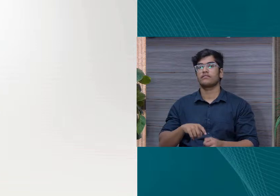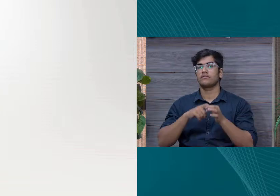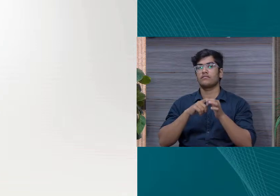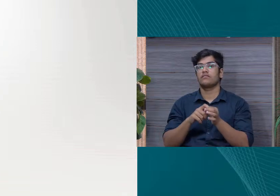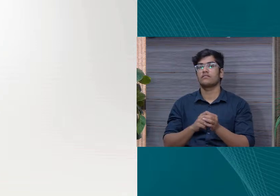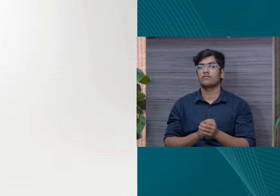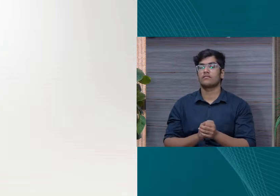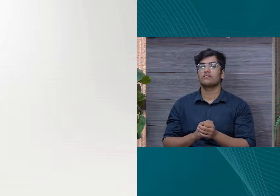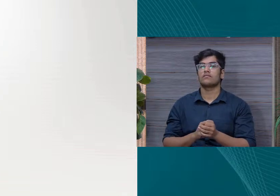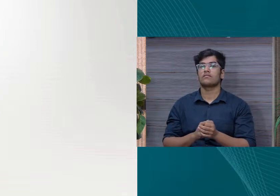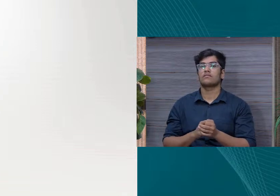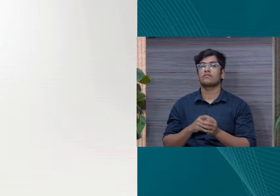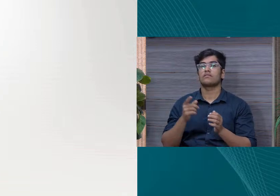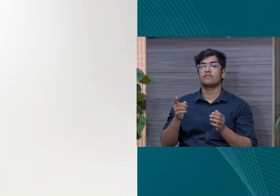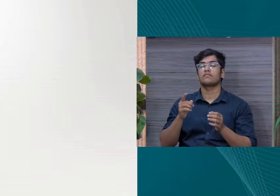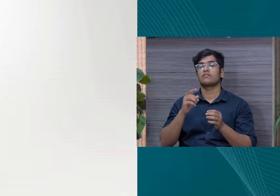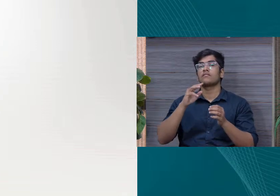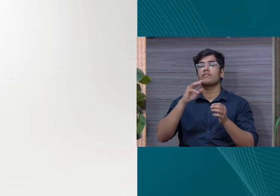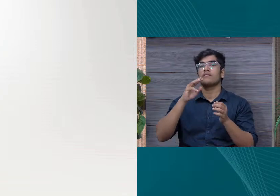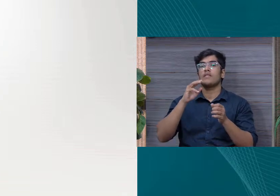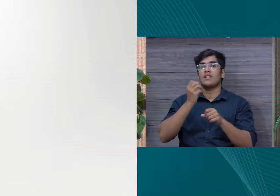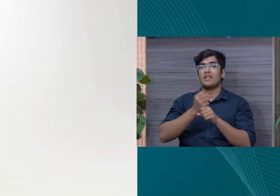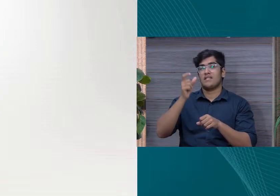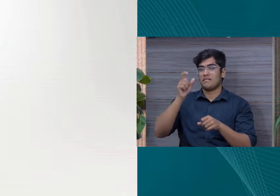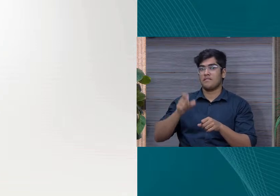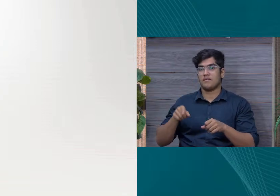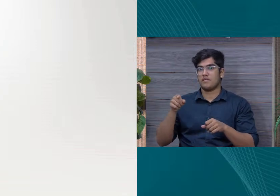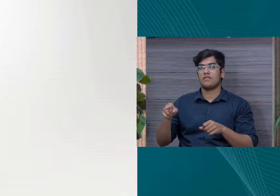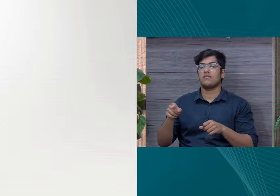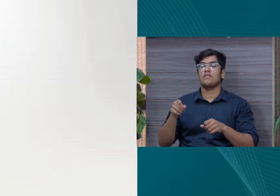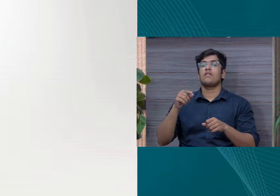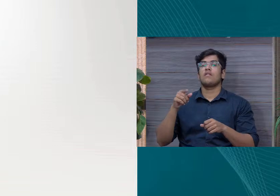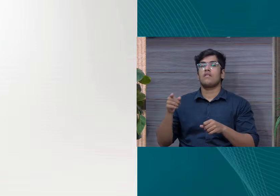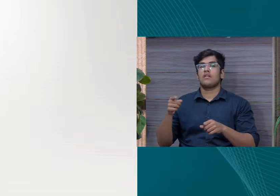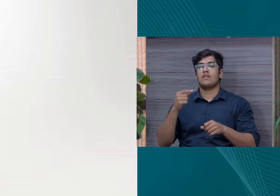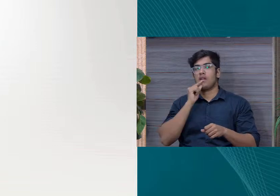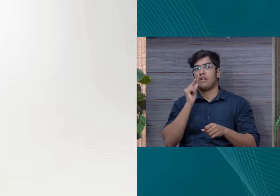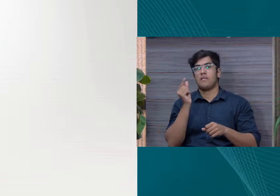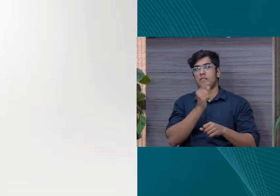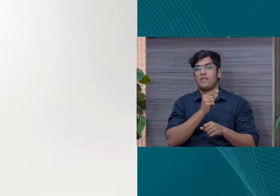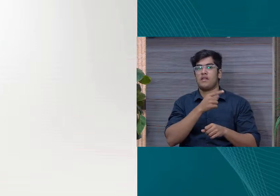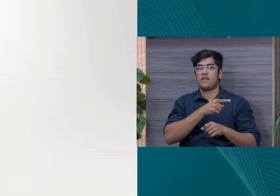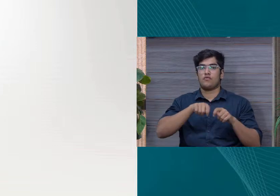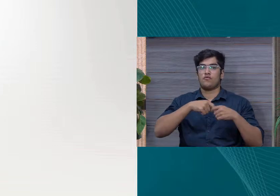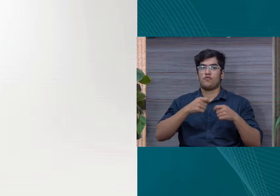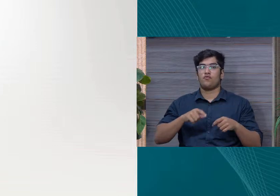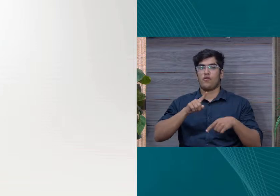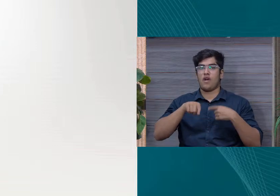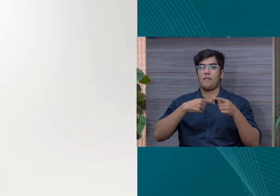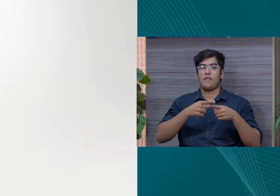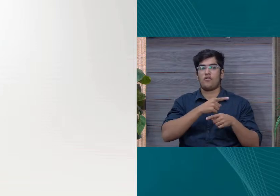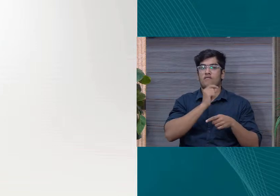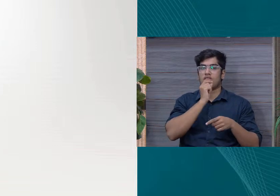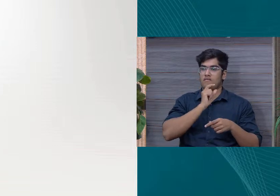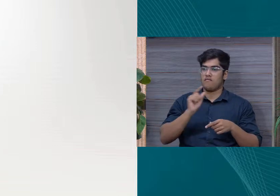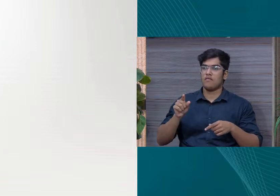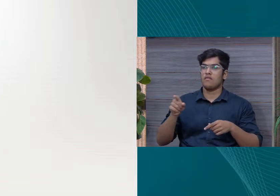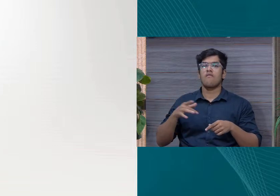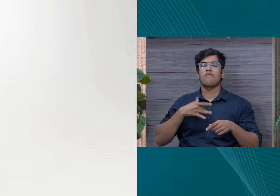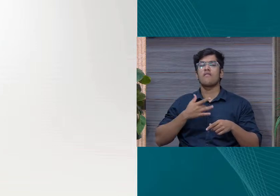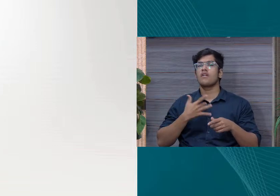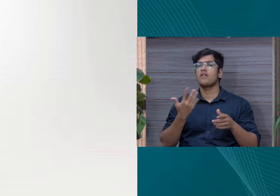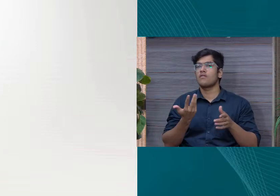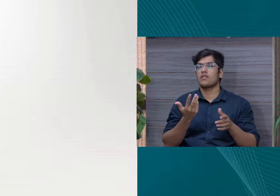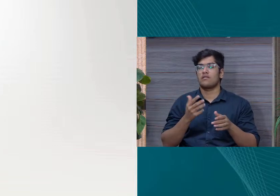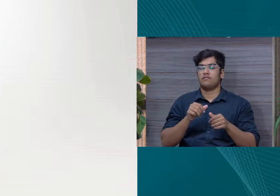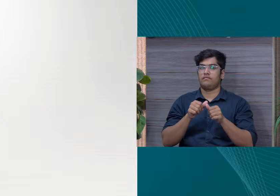question, what was the effect on Mr. Gessler of the author's remark about a certain pair of shoes? Third, why did